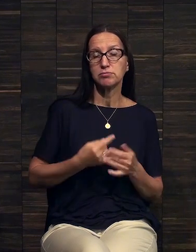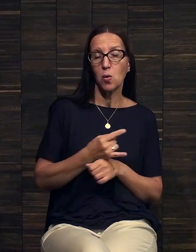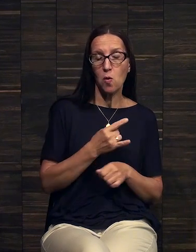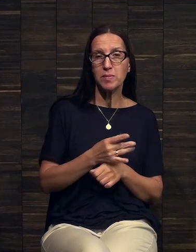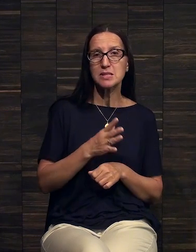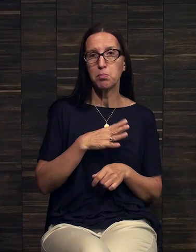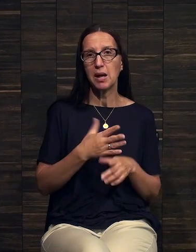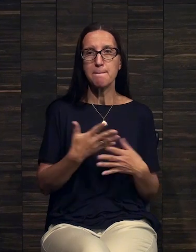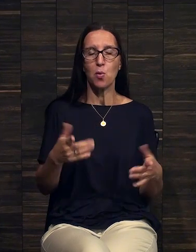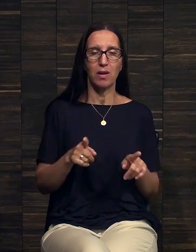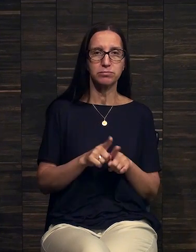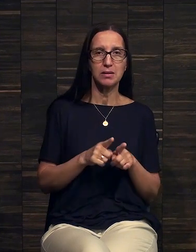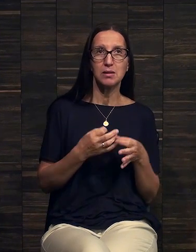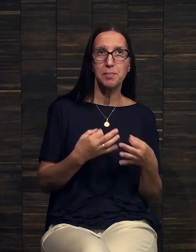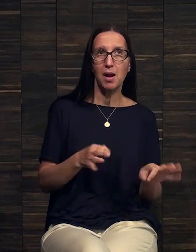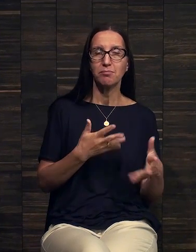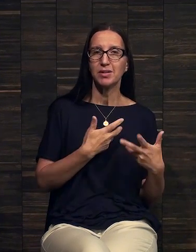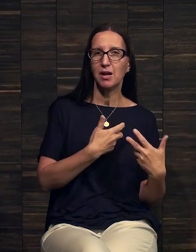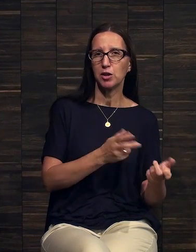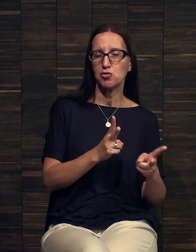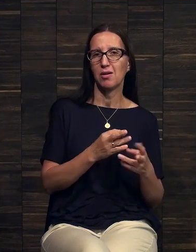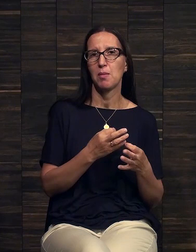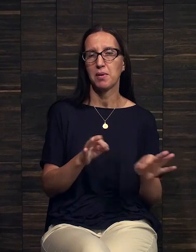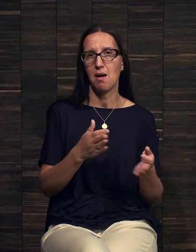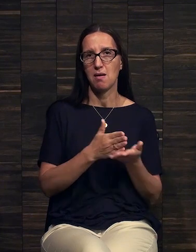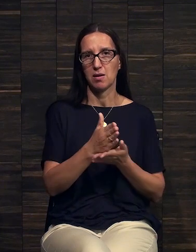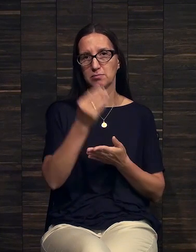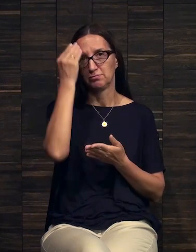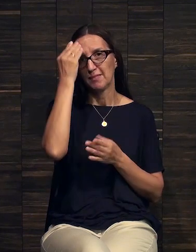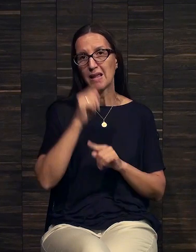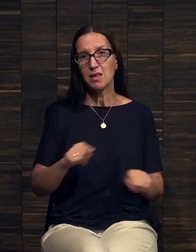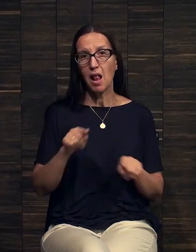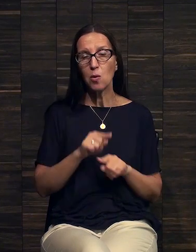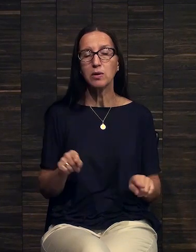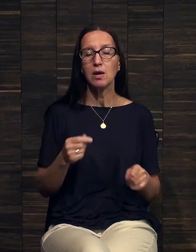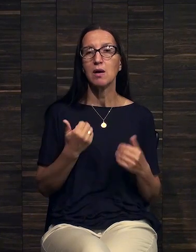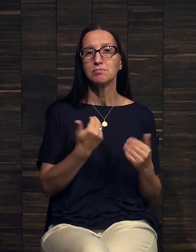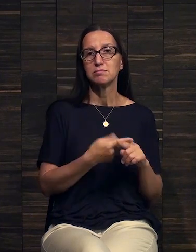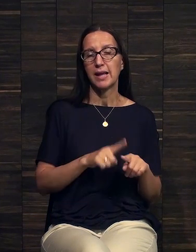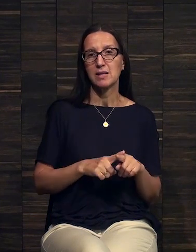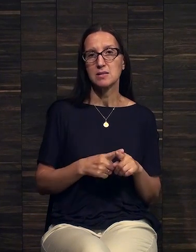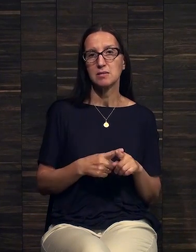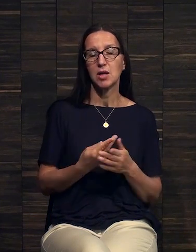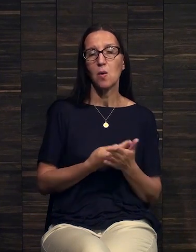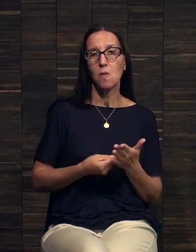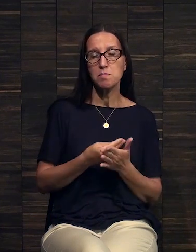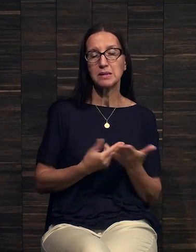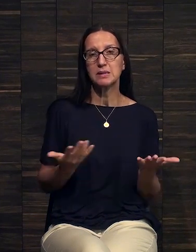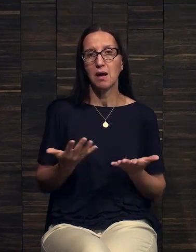to find one single enemy. And we tend to be more liberal